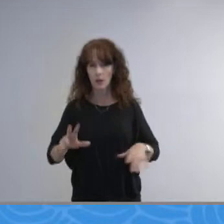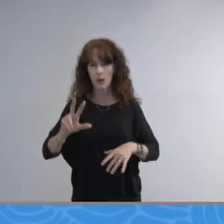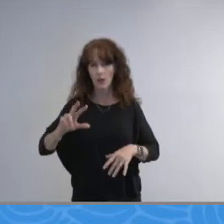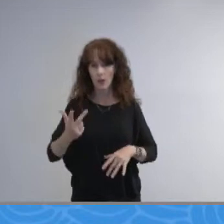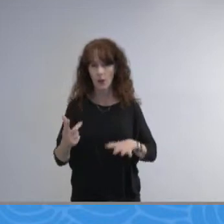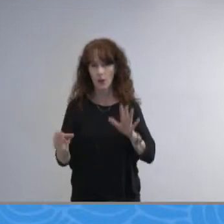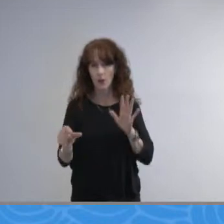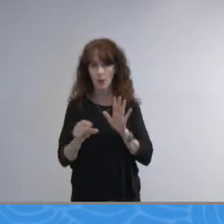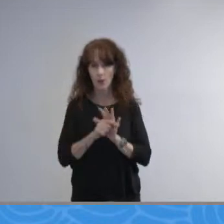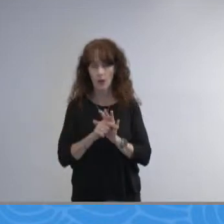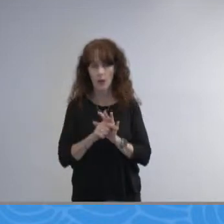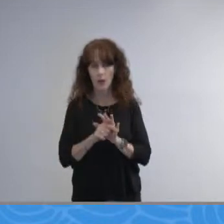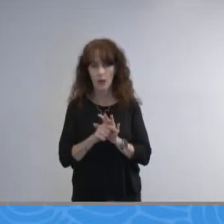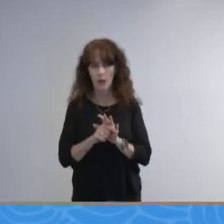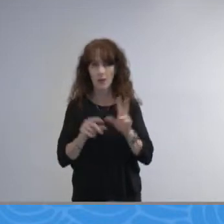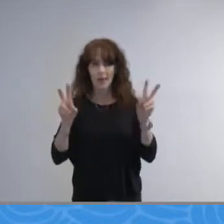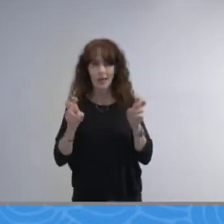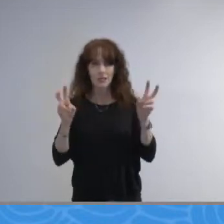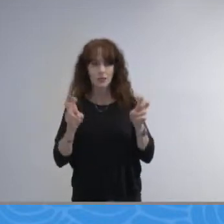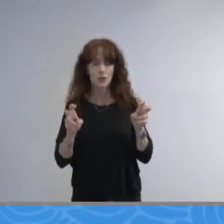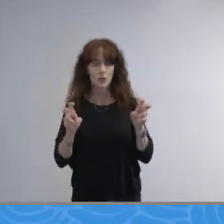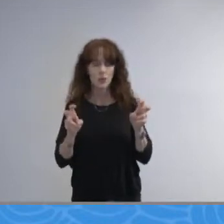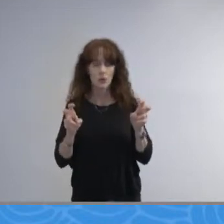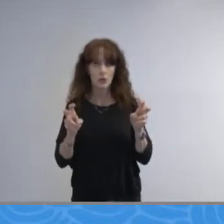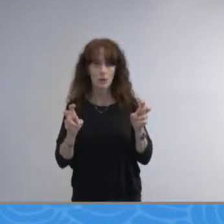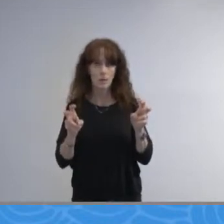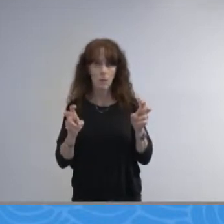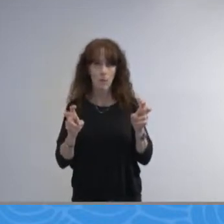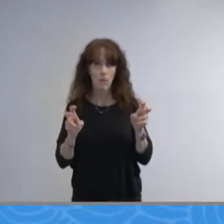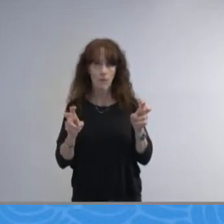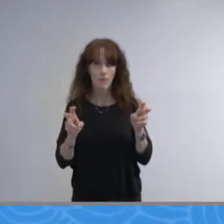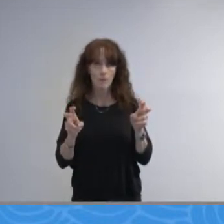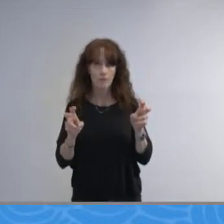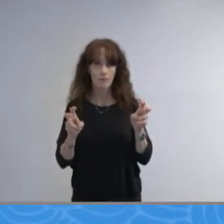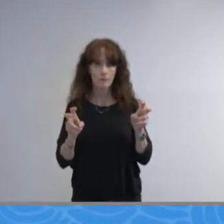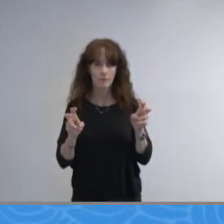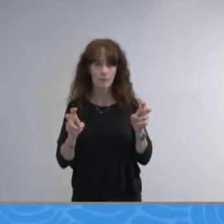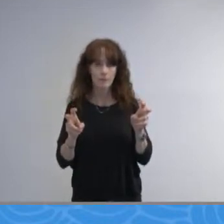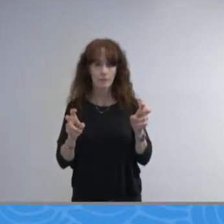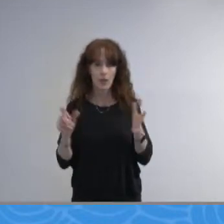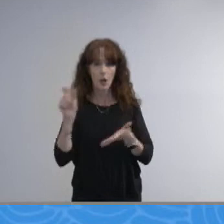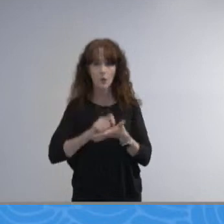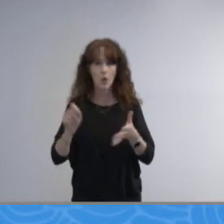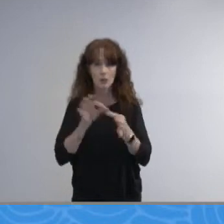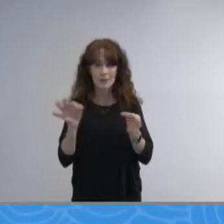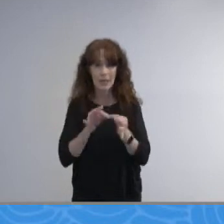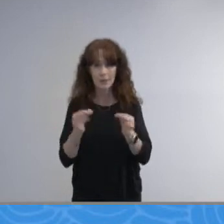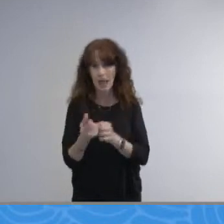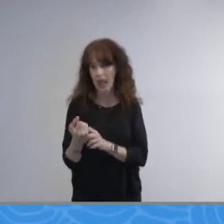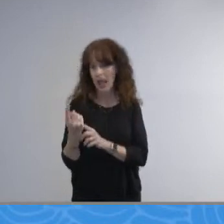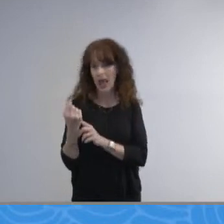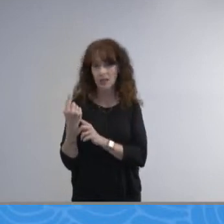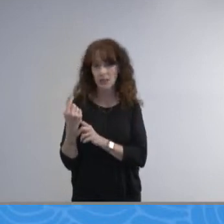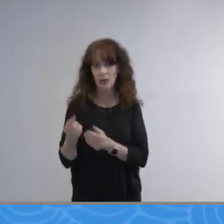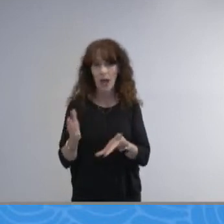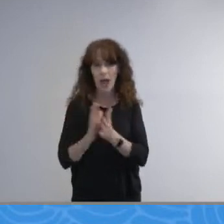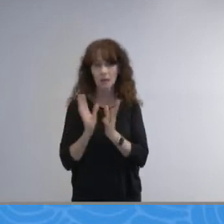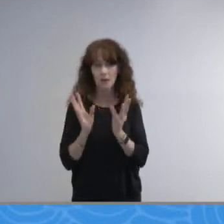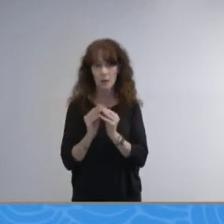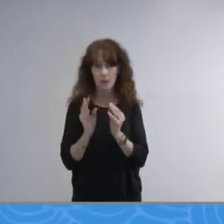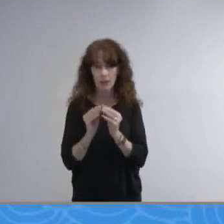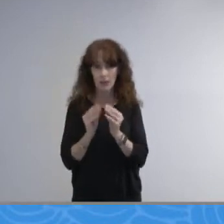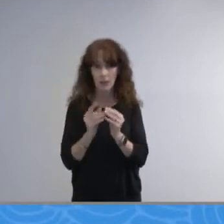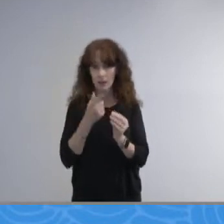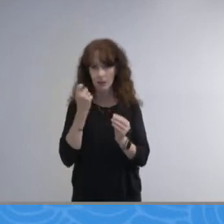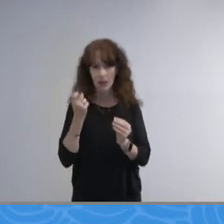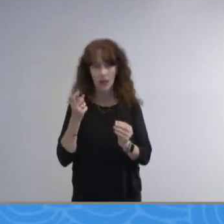3rd grade. The issue is that she wrote a written statement last year and she asked for a meeting